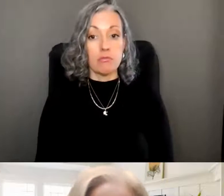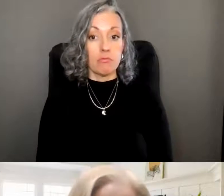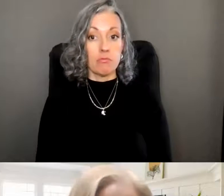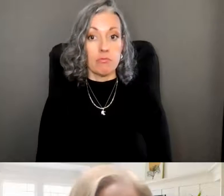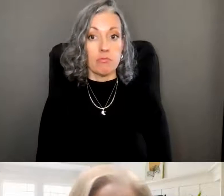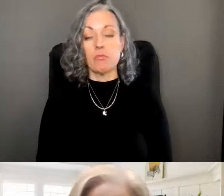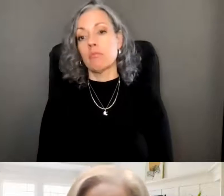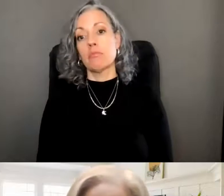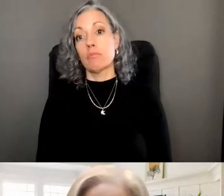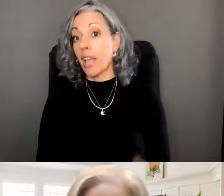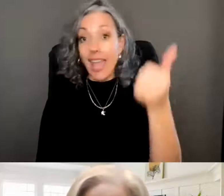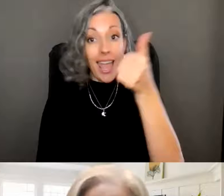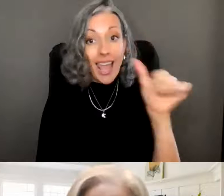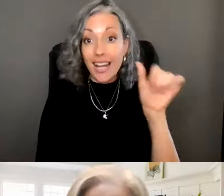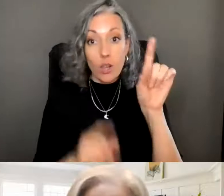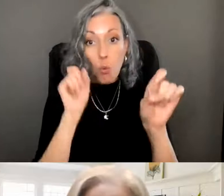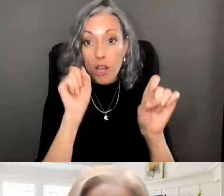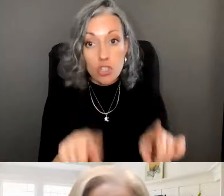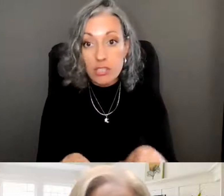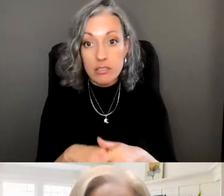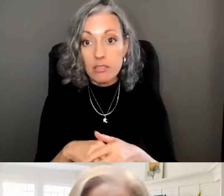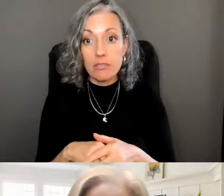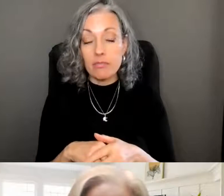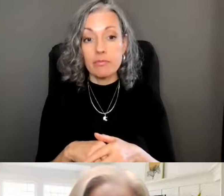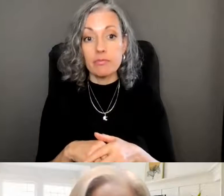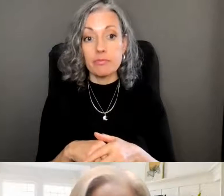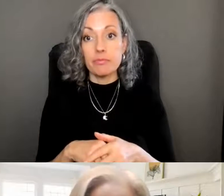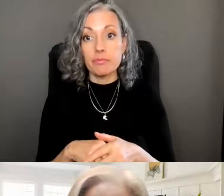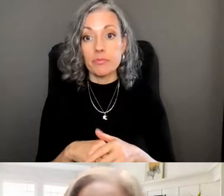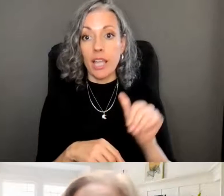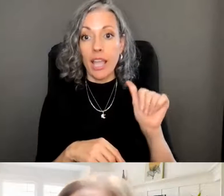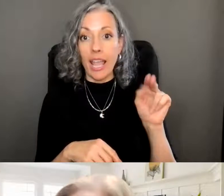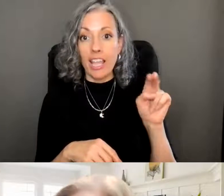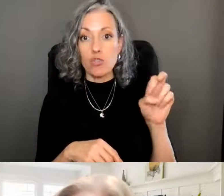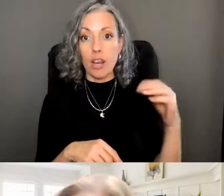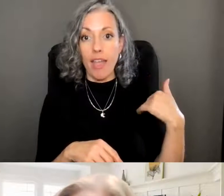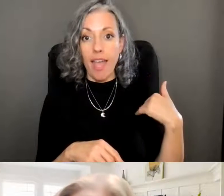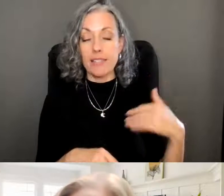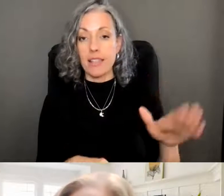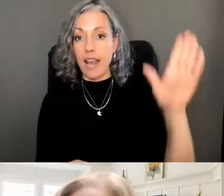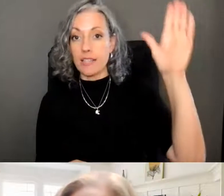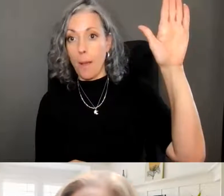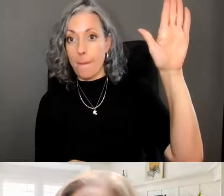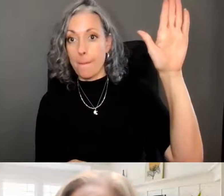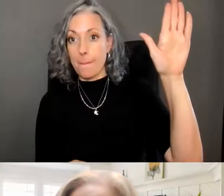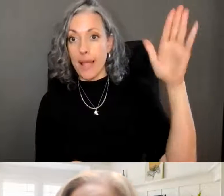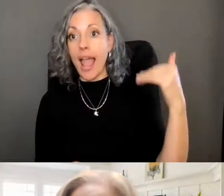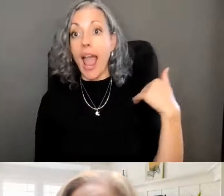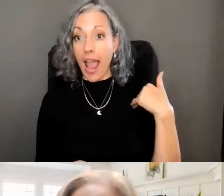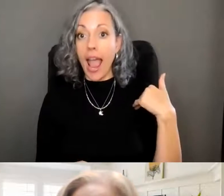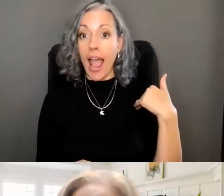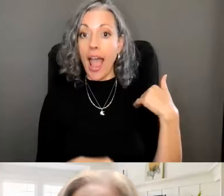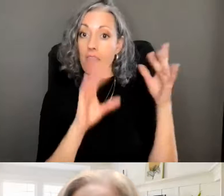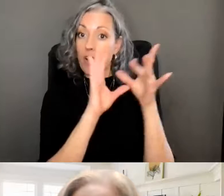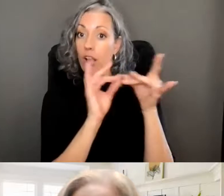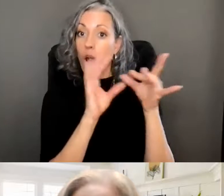break. So are there any questions? I think Andrea has her hand up. Andrea. I just had a comment.